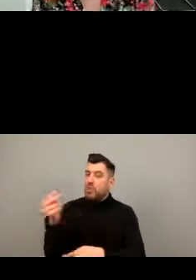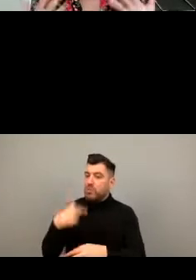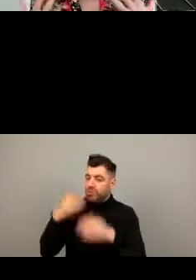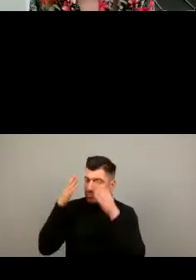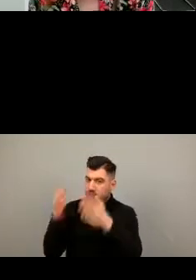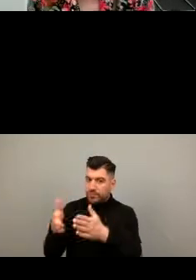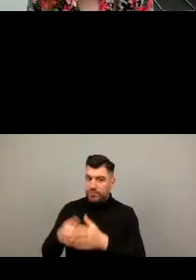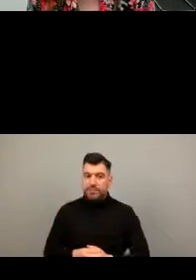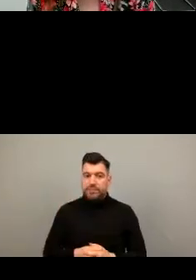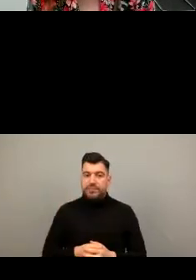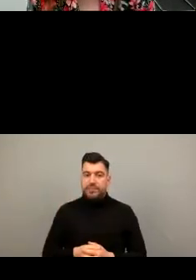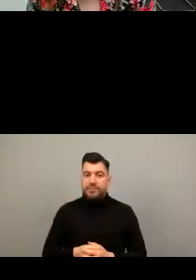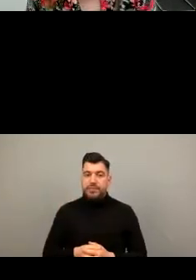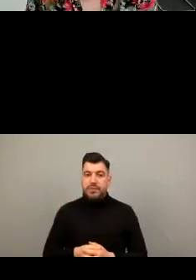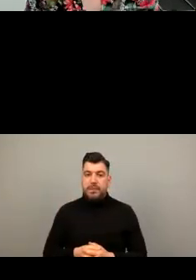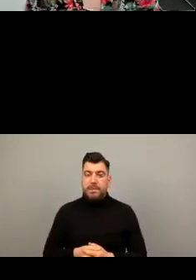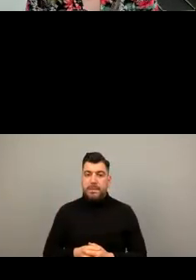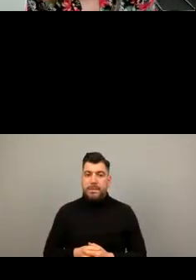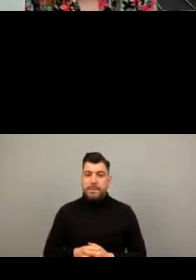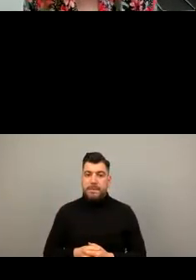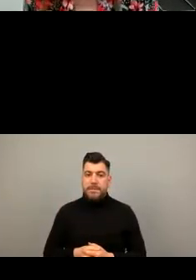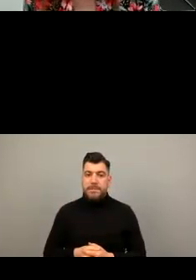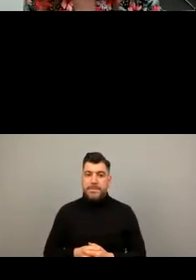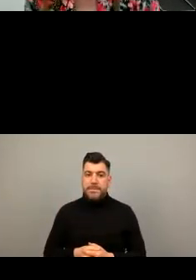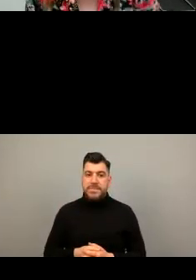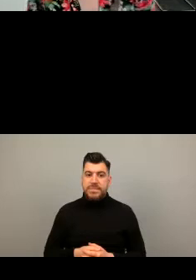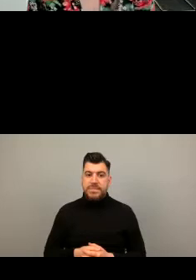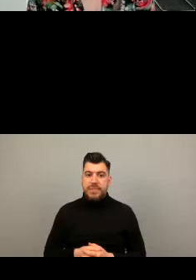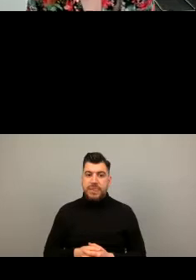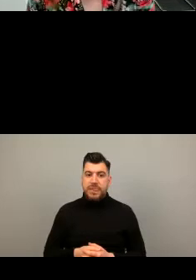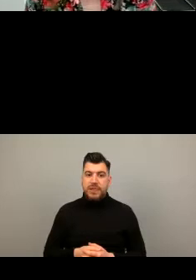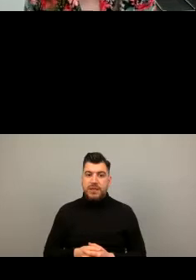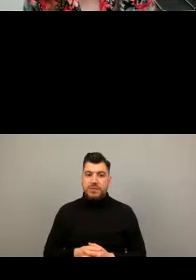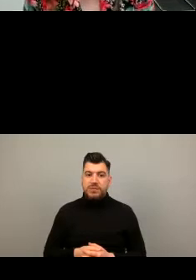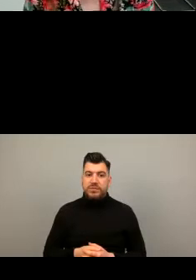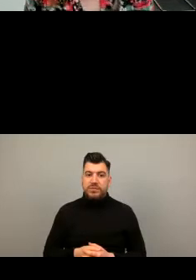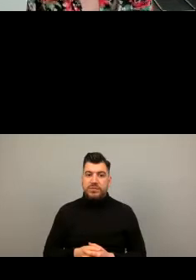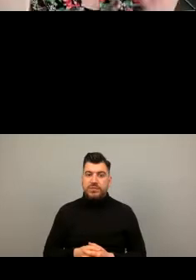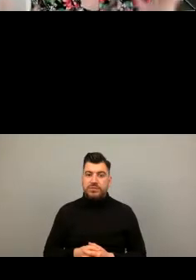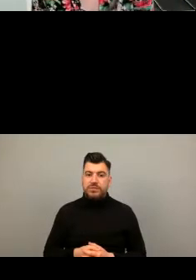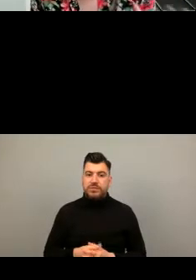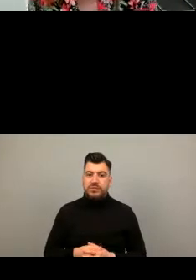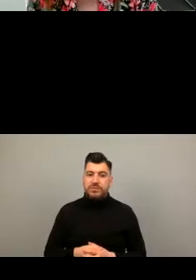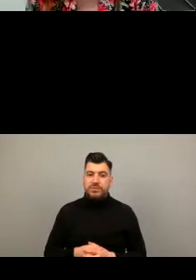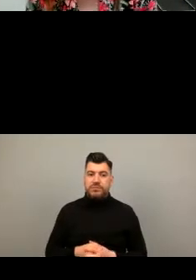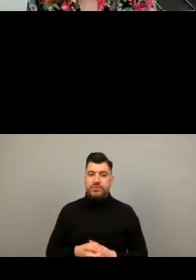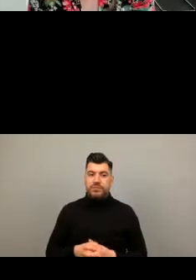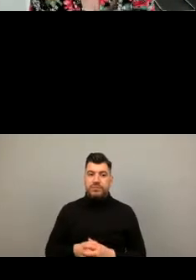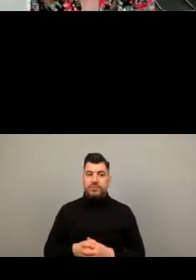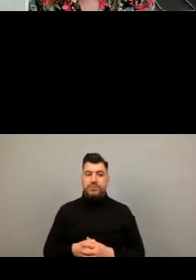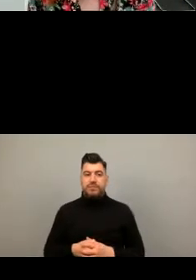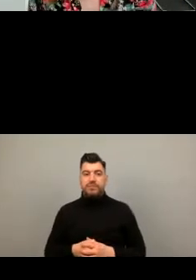tasks in your work routine. SEO is just a part of your site maintenance, or site maintenance